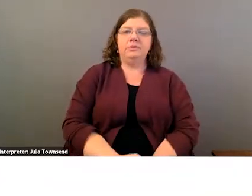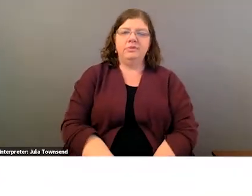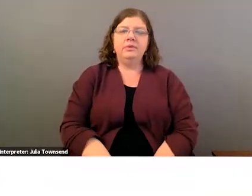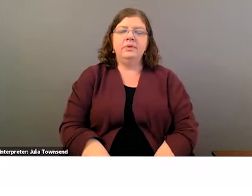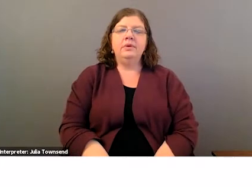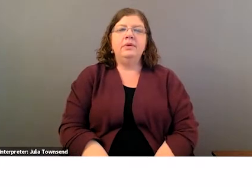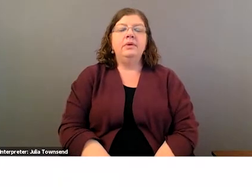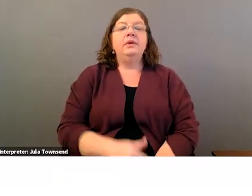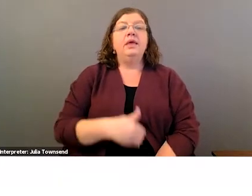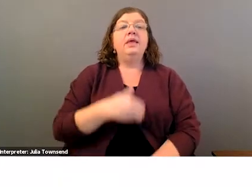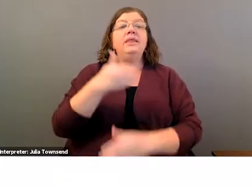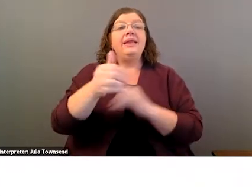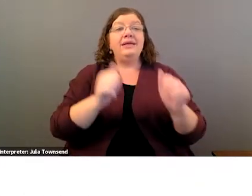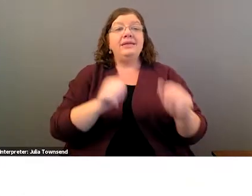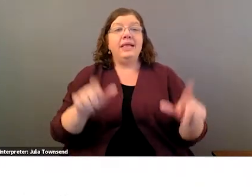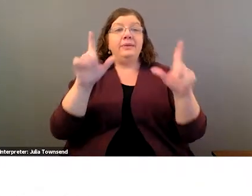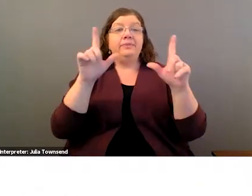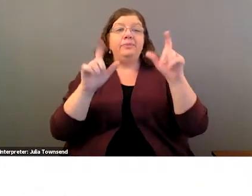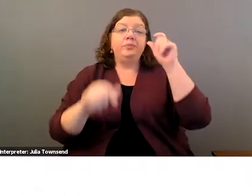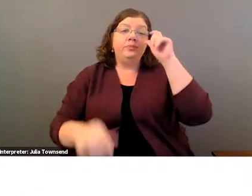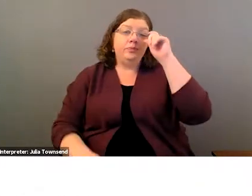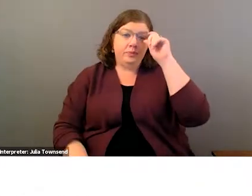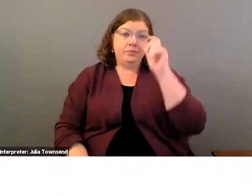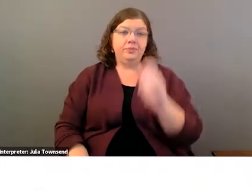Next slide, please.